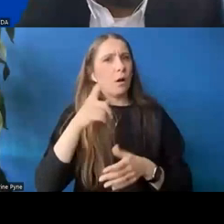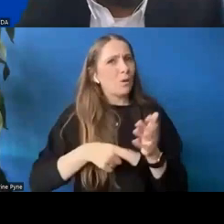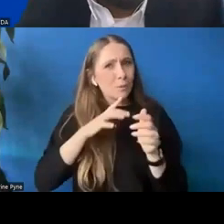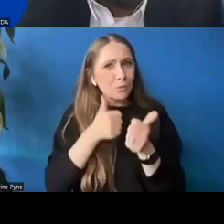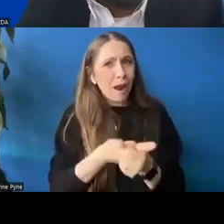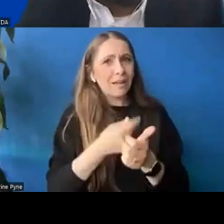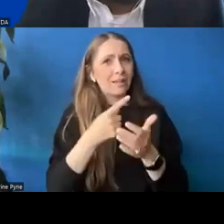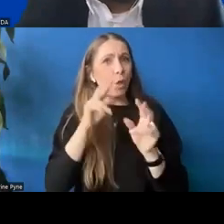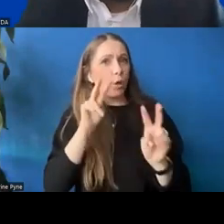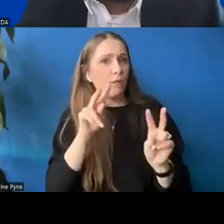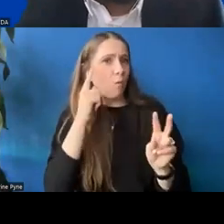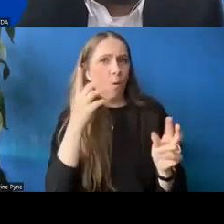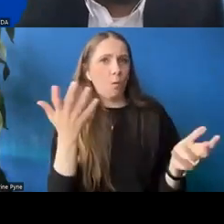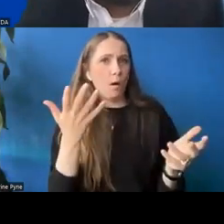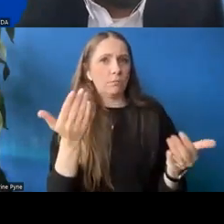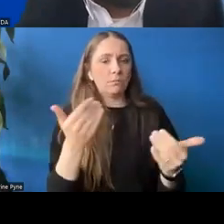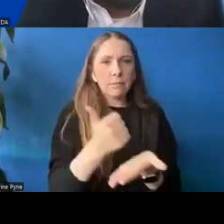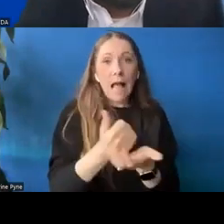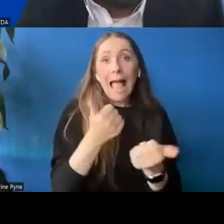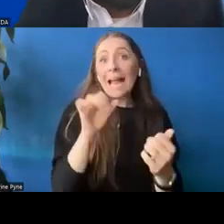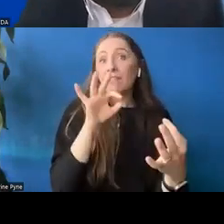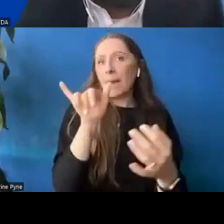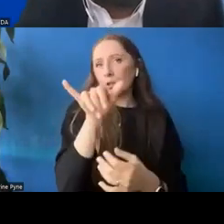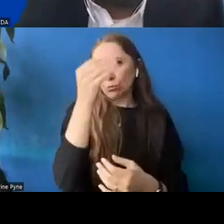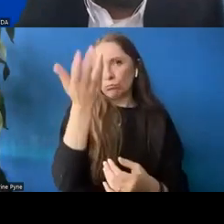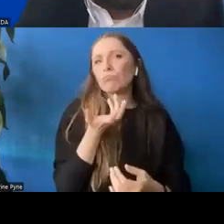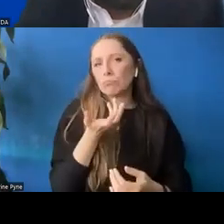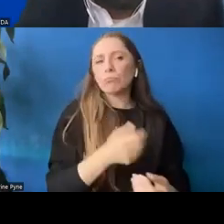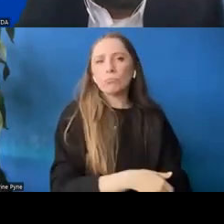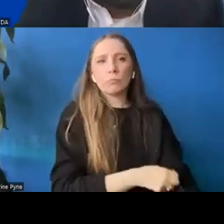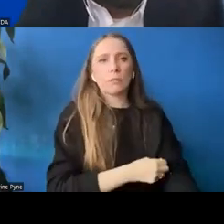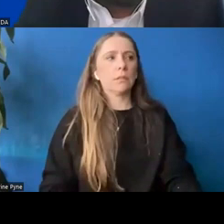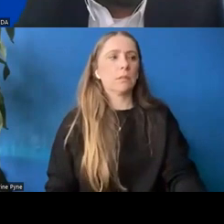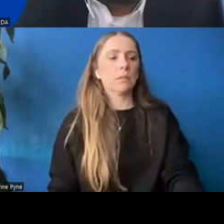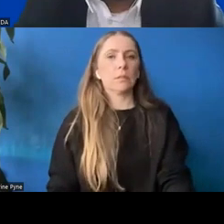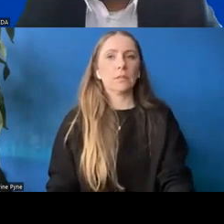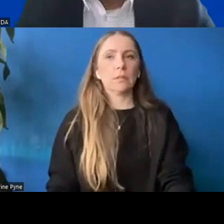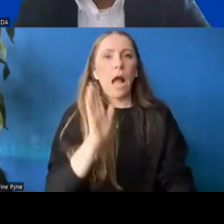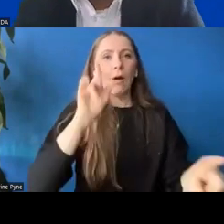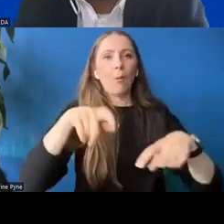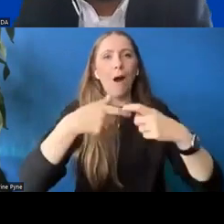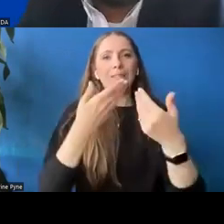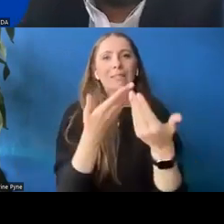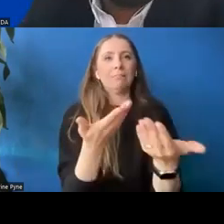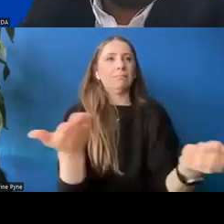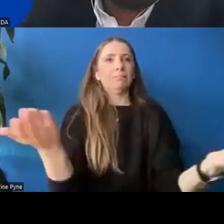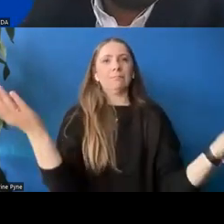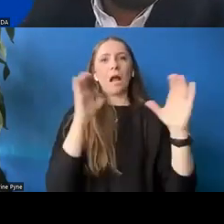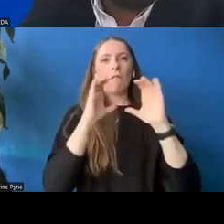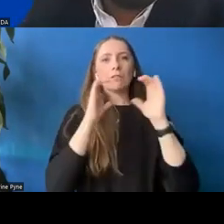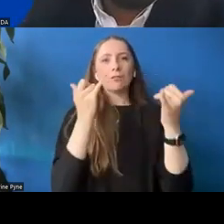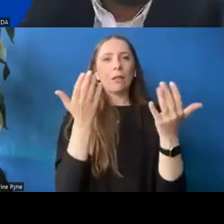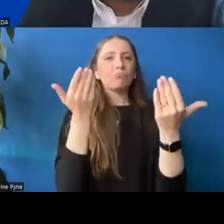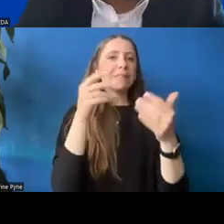be helpful? And of course, any other feedback that you all have. So I'll pause there and open up for conversation.